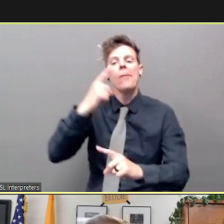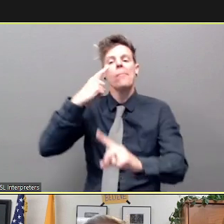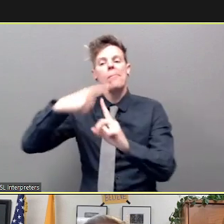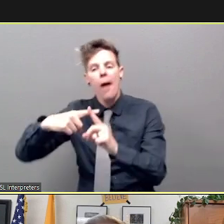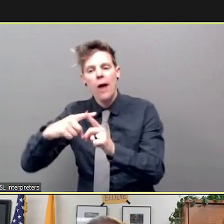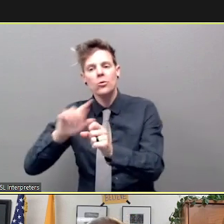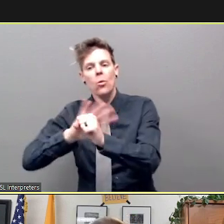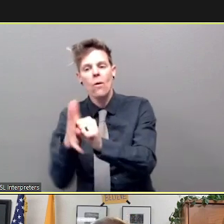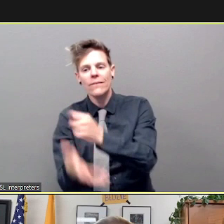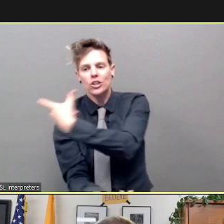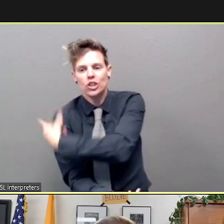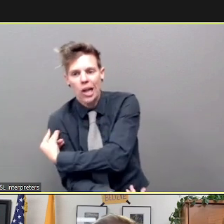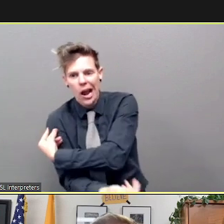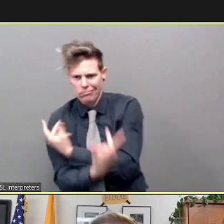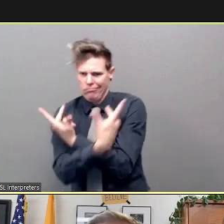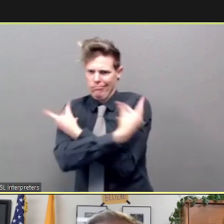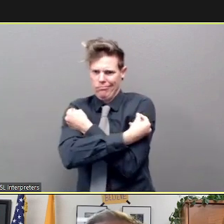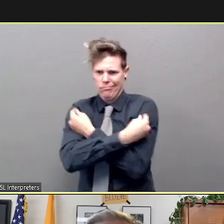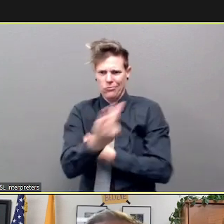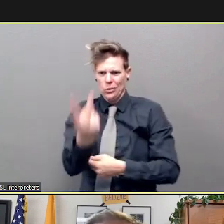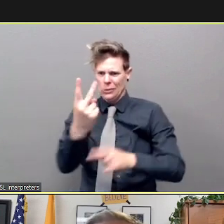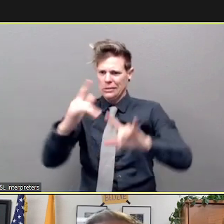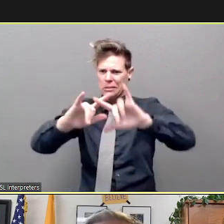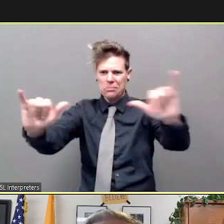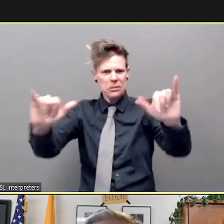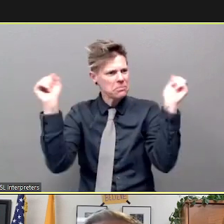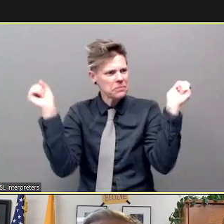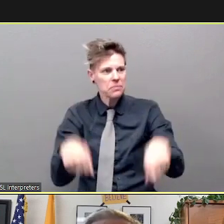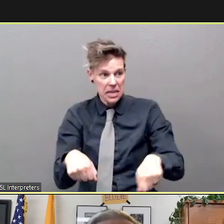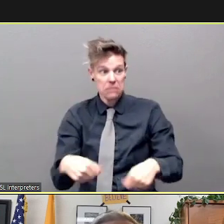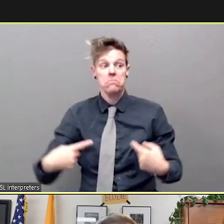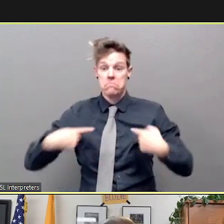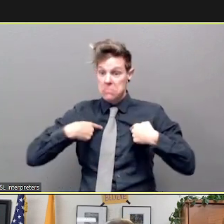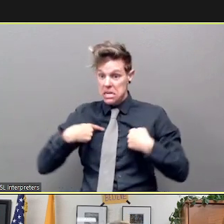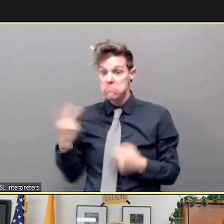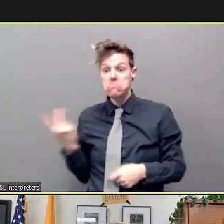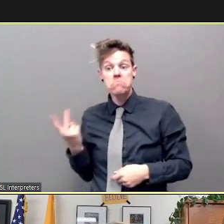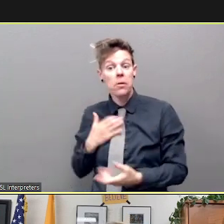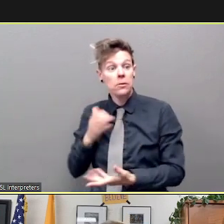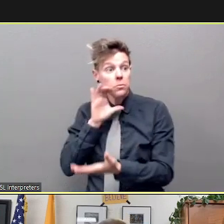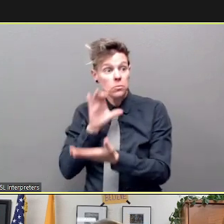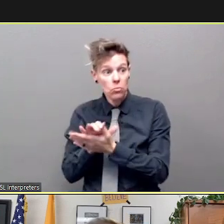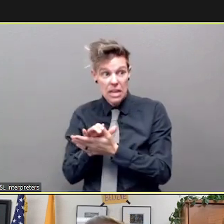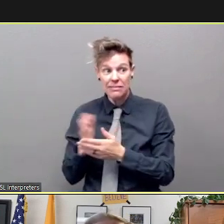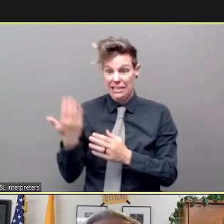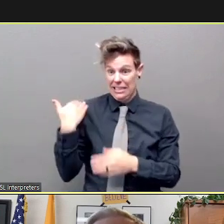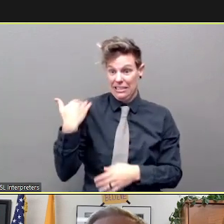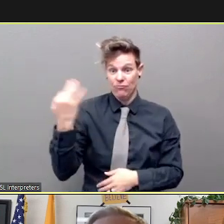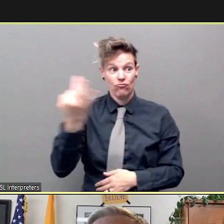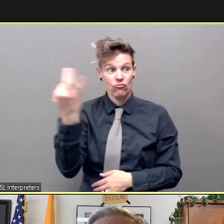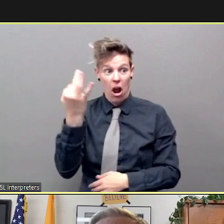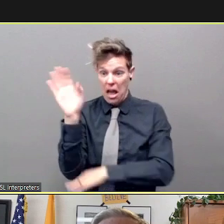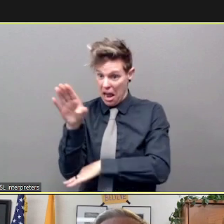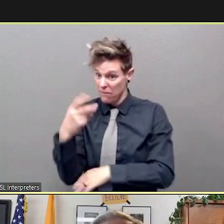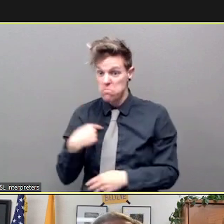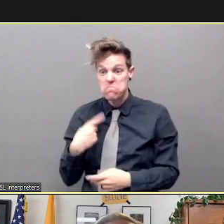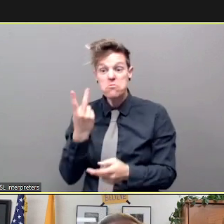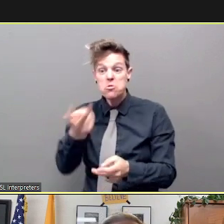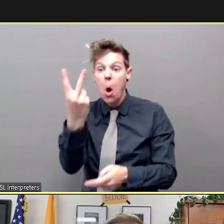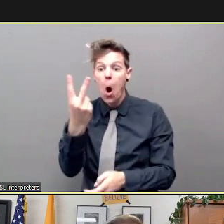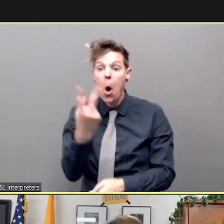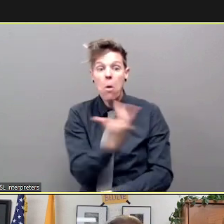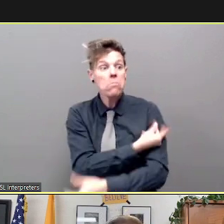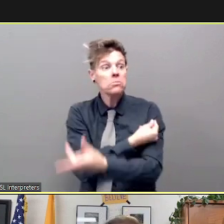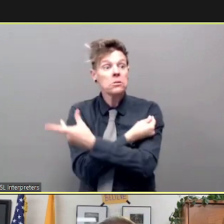them on a Friday afternoon and kind of laid around the house on Saturday about 2 months ago because I had a little fatigue and